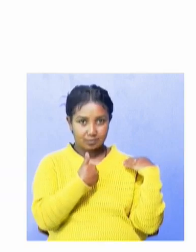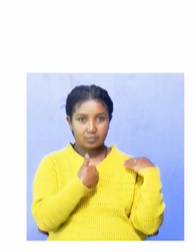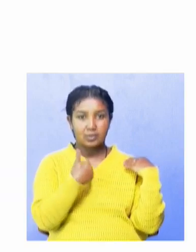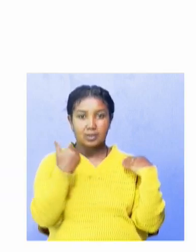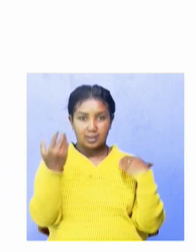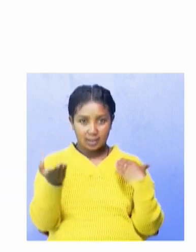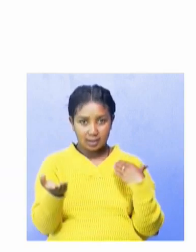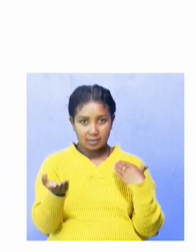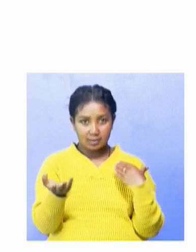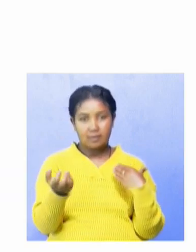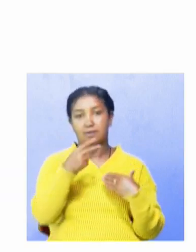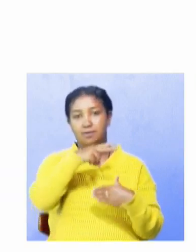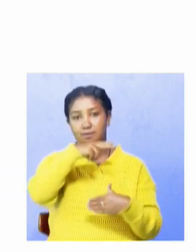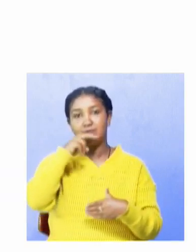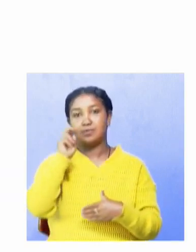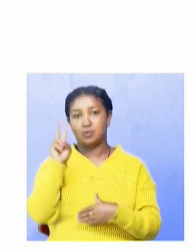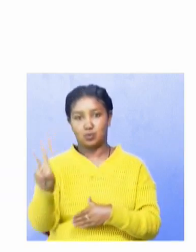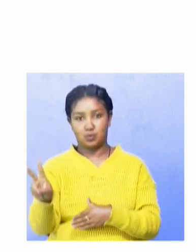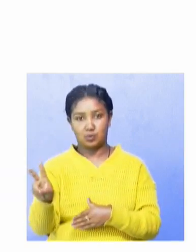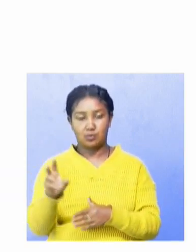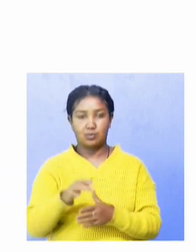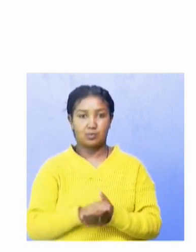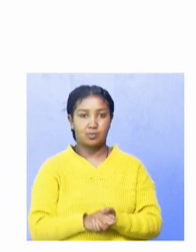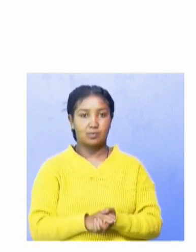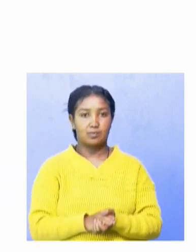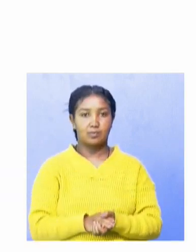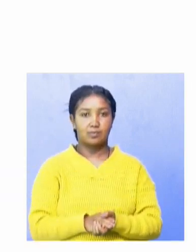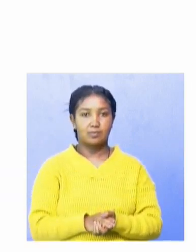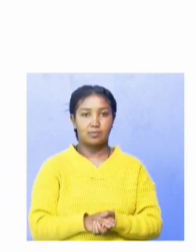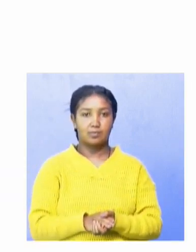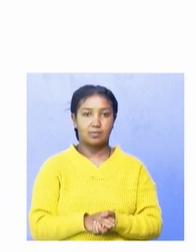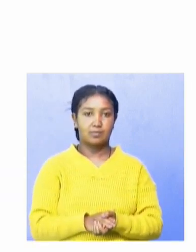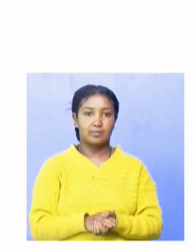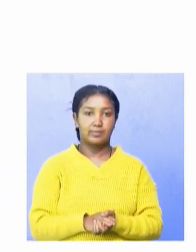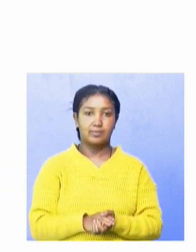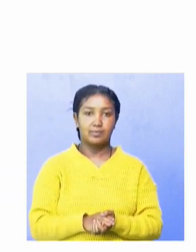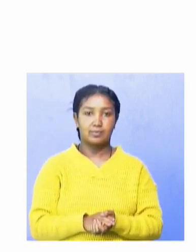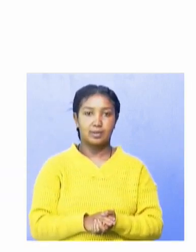Here is verb 2.